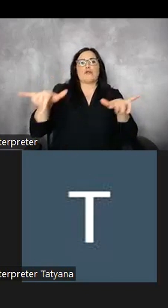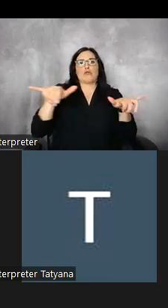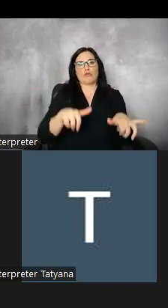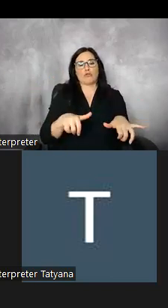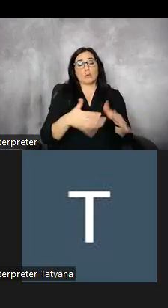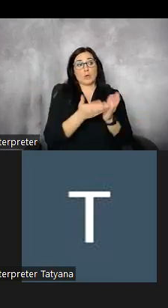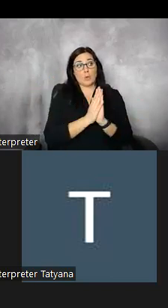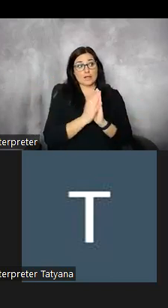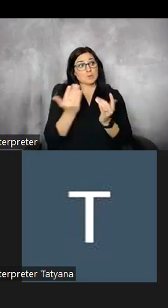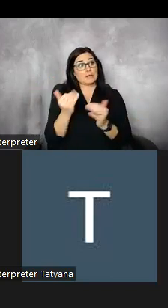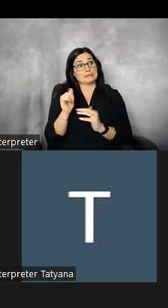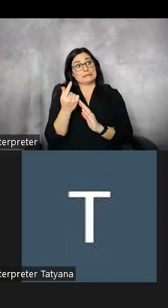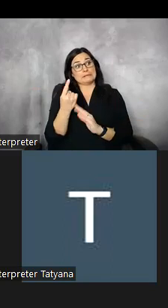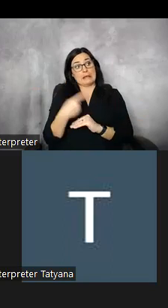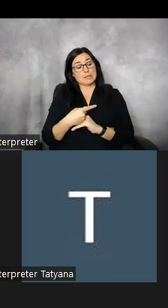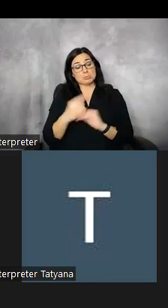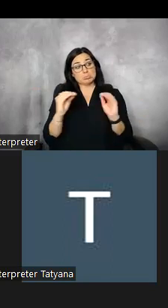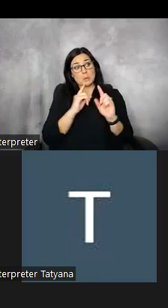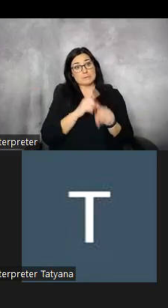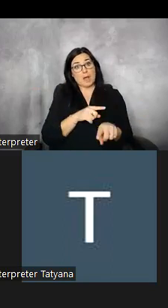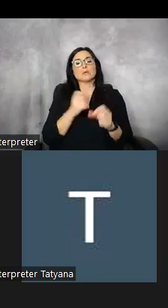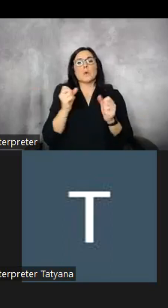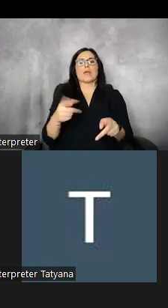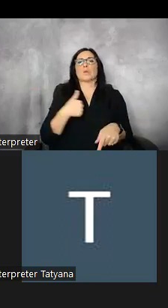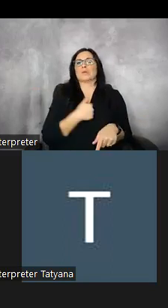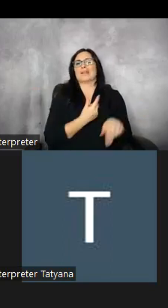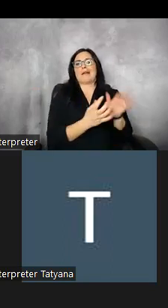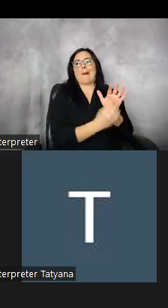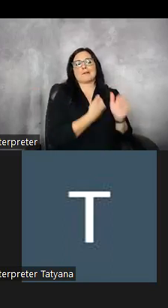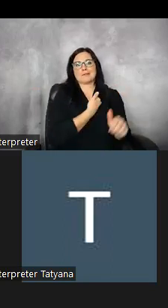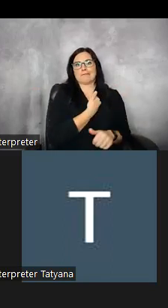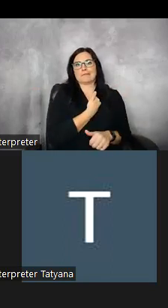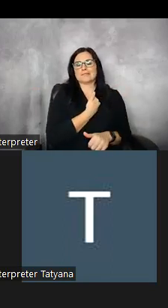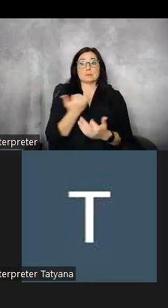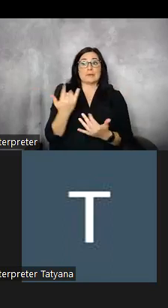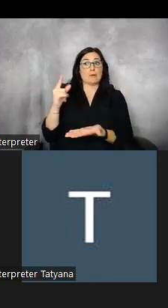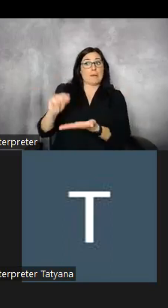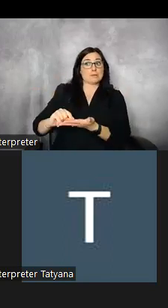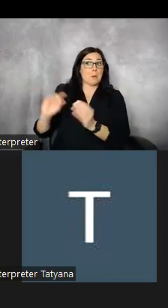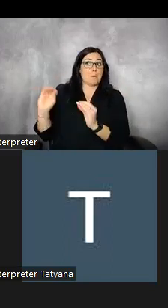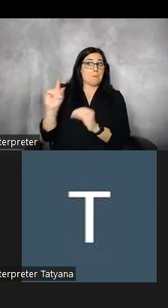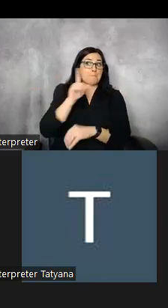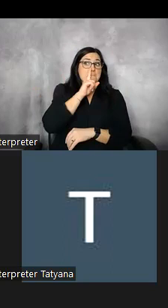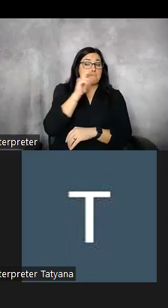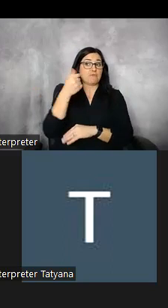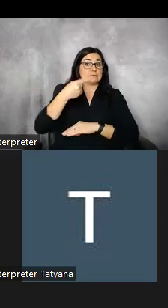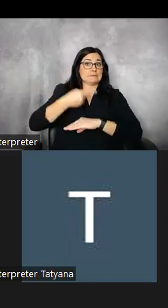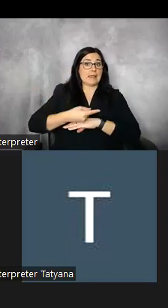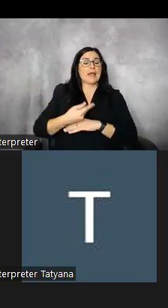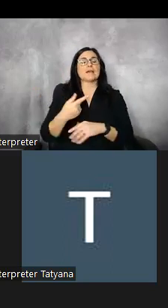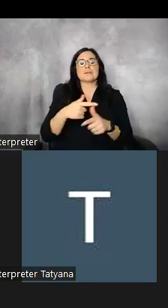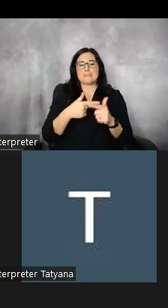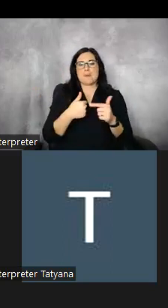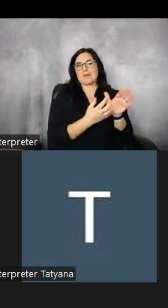wait 10 days. At that point, we say, hey, publishers waive their right to really do anything about this. So if you want us to create the book, we will for